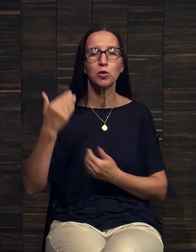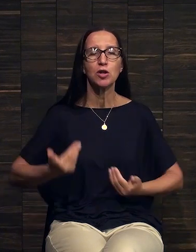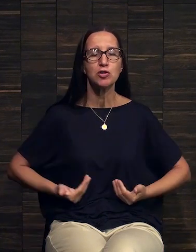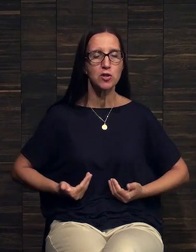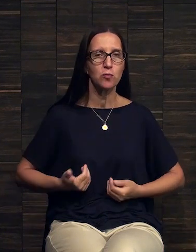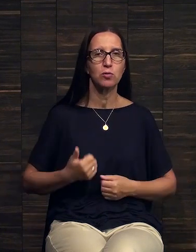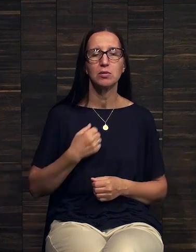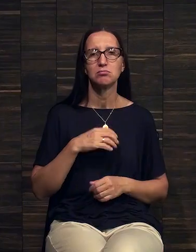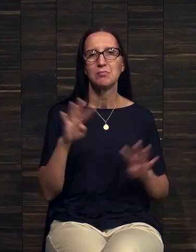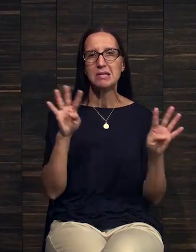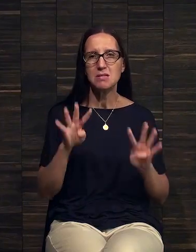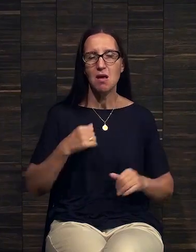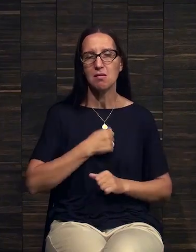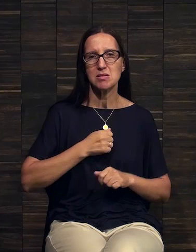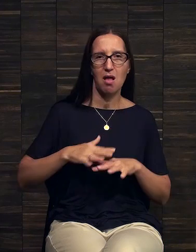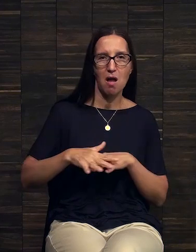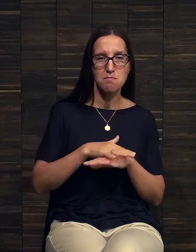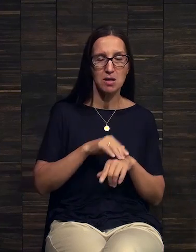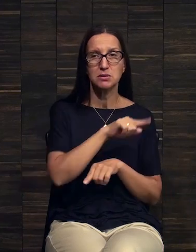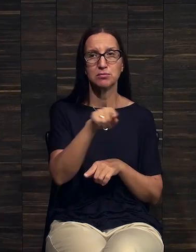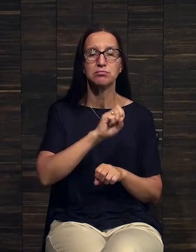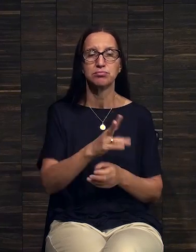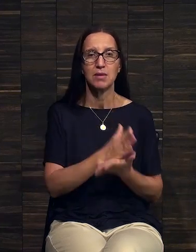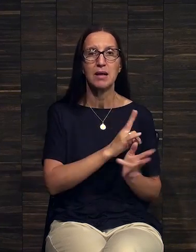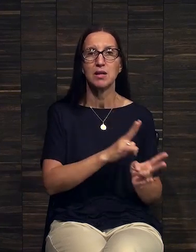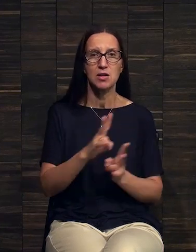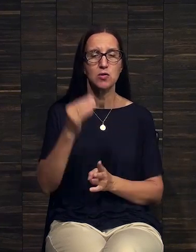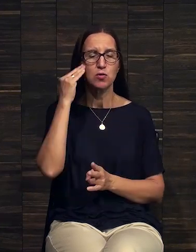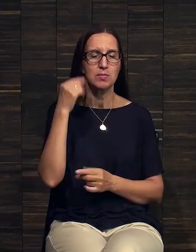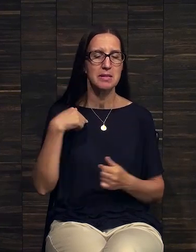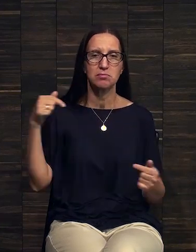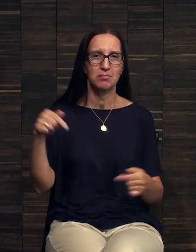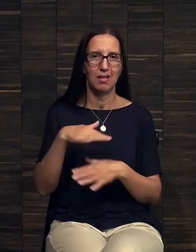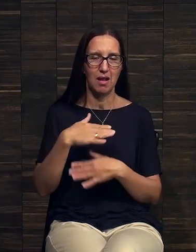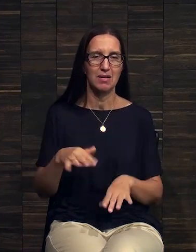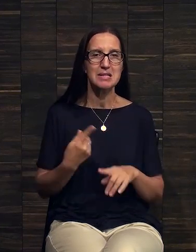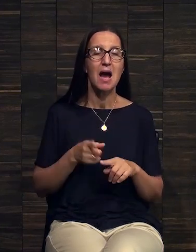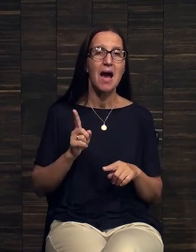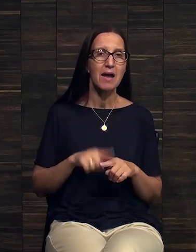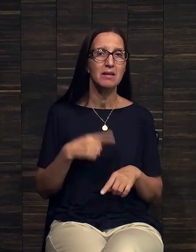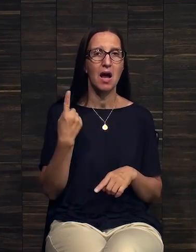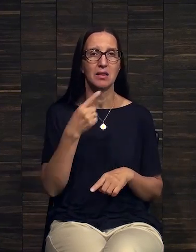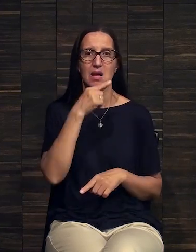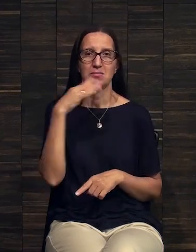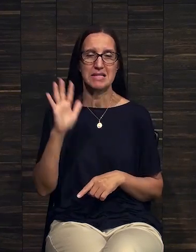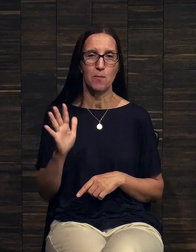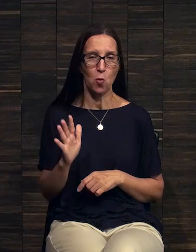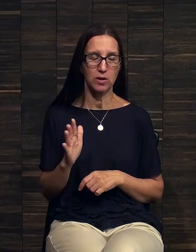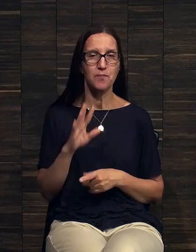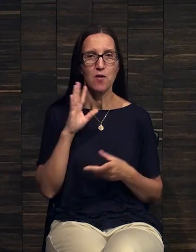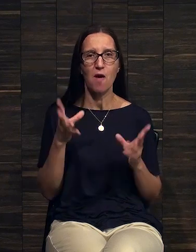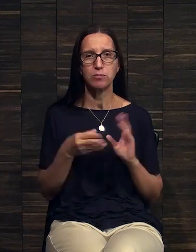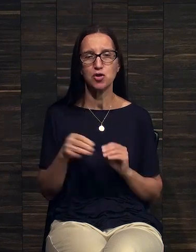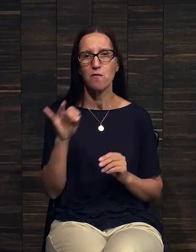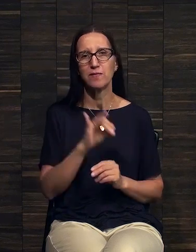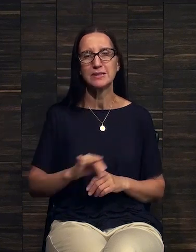it says that there was a gray mass of people living in the East, but most of them are bearded